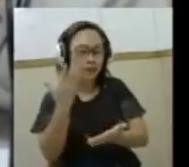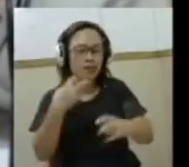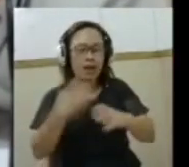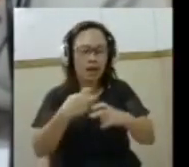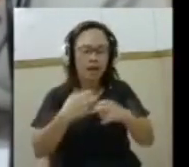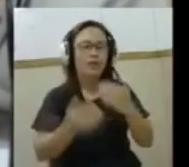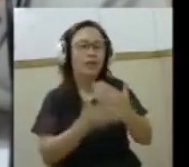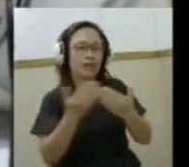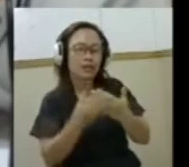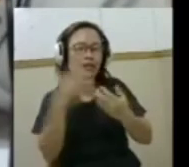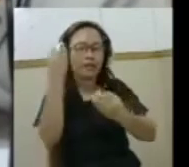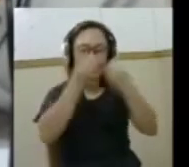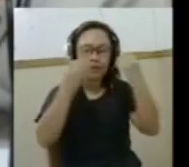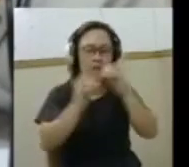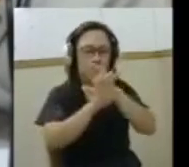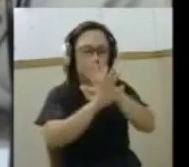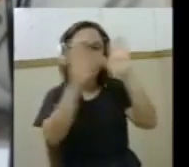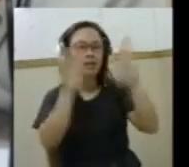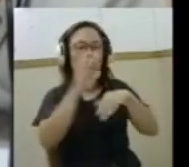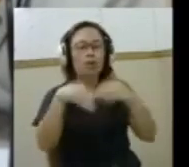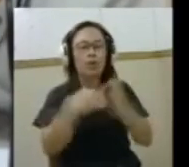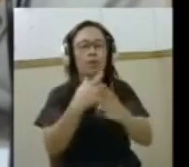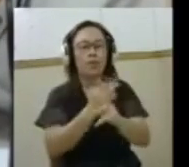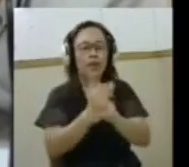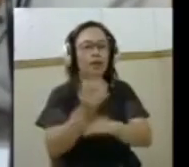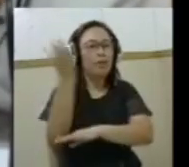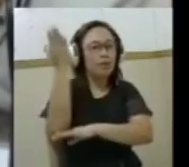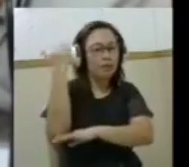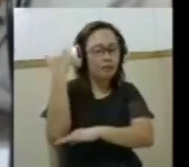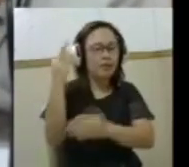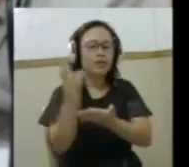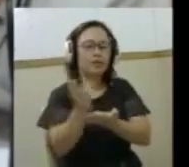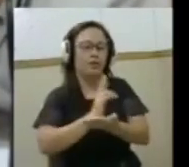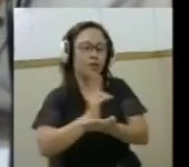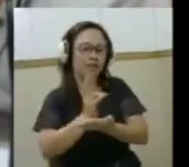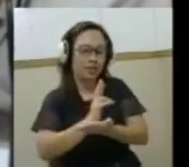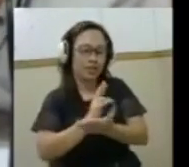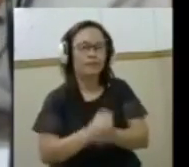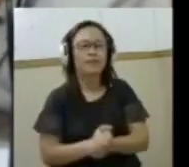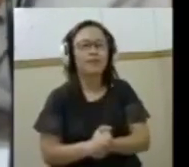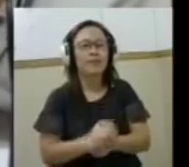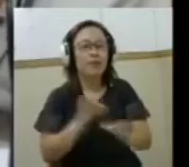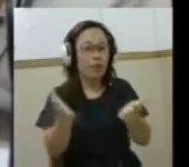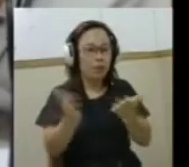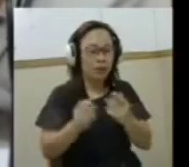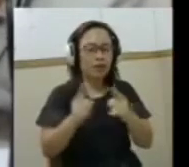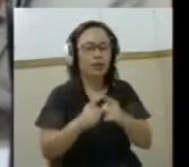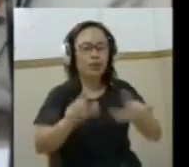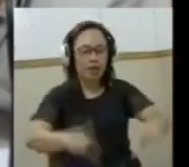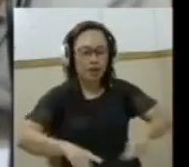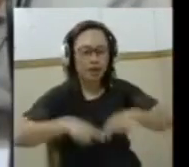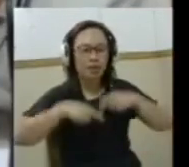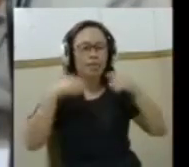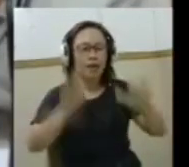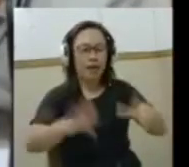easy, confusing or clear, are all products of previous researchers or researches. So if we wanted to live a life with a